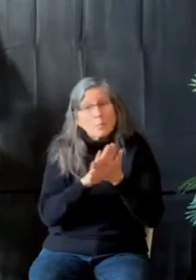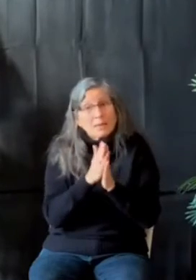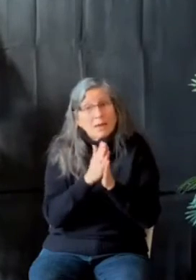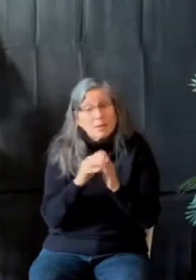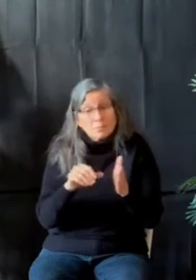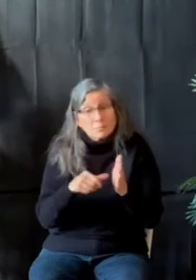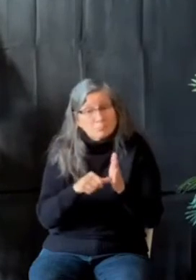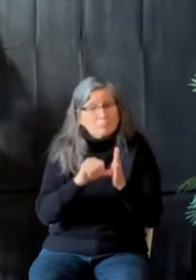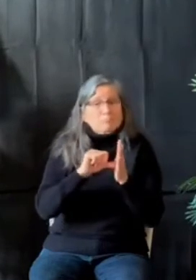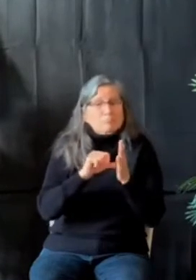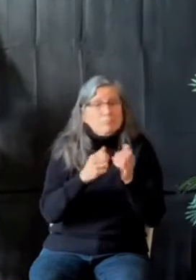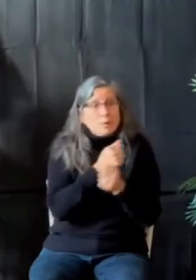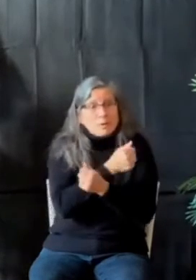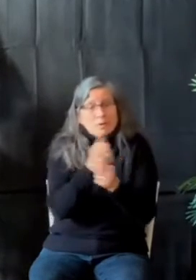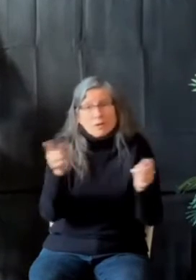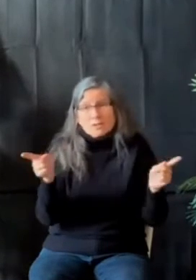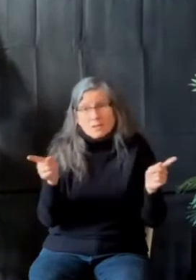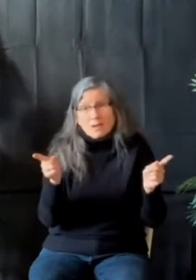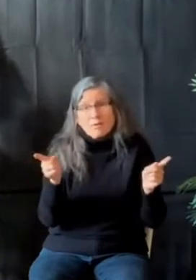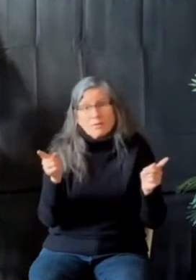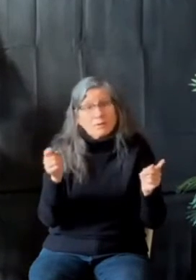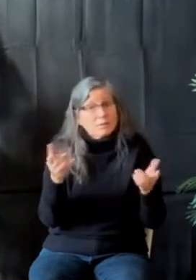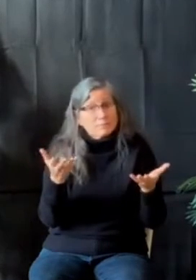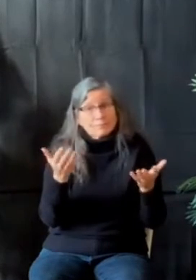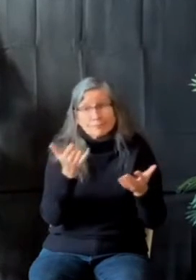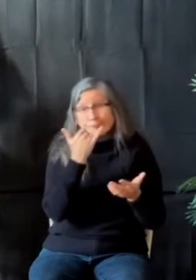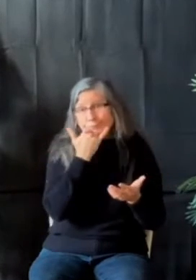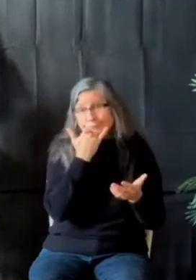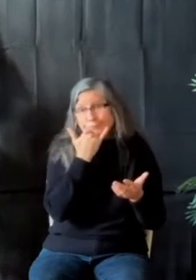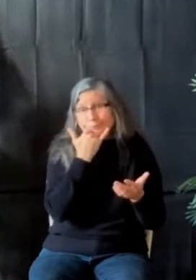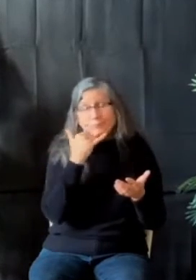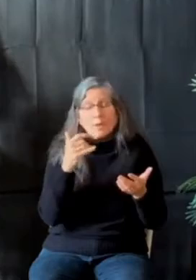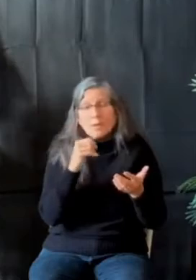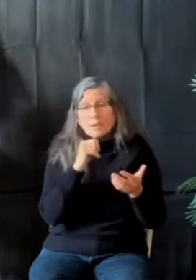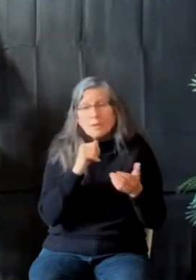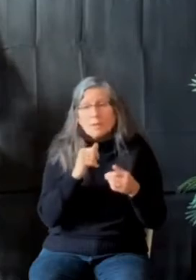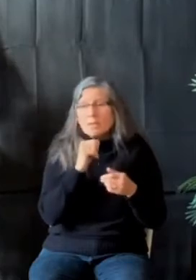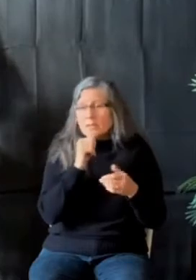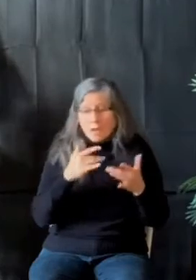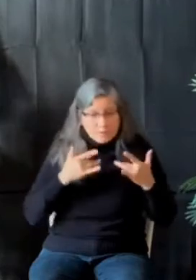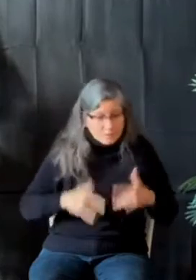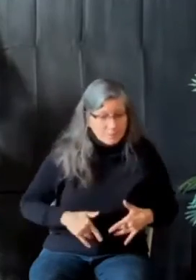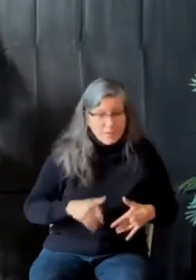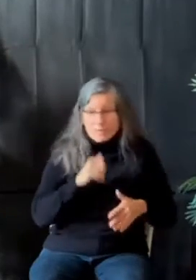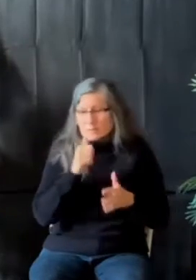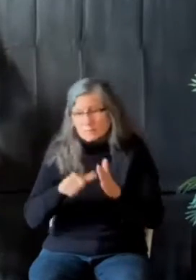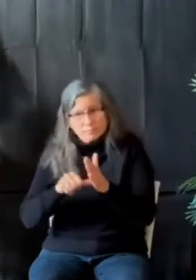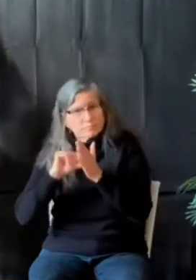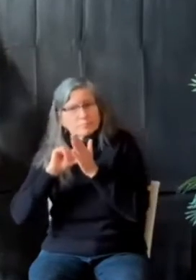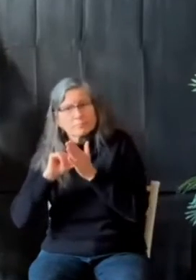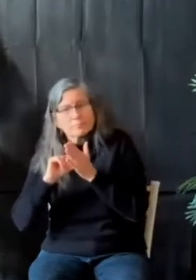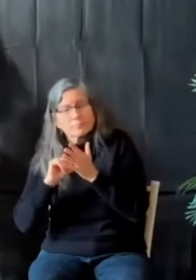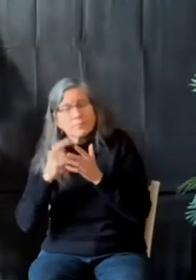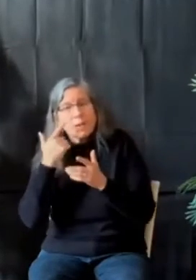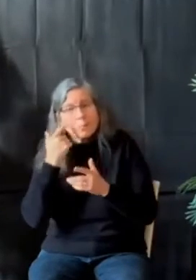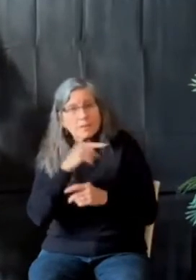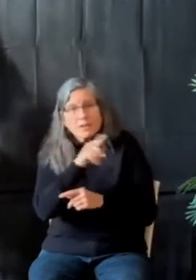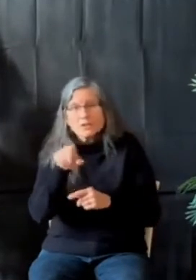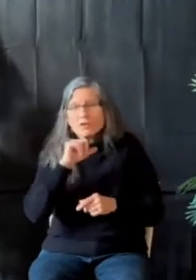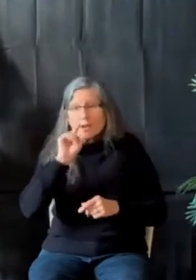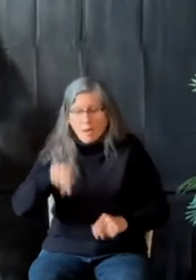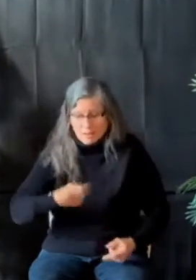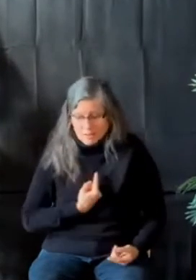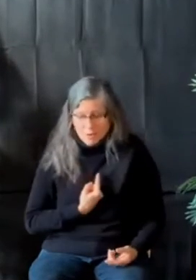You understand? Don't get overly depressed. Don't get overly impressed with your sin. Because you're not